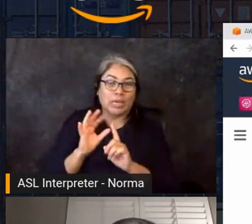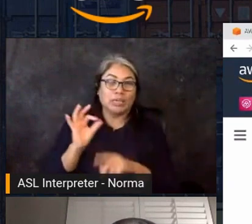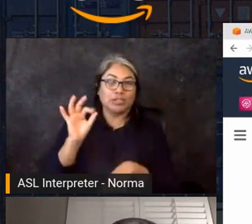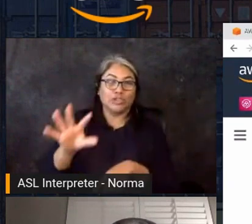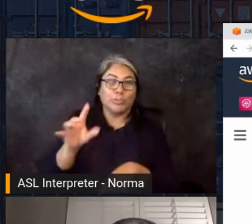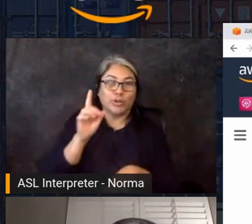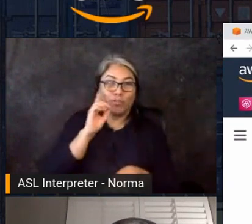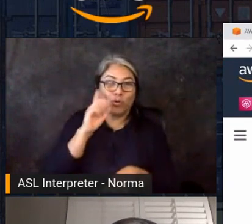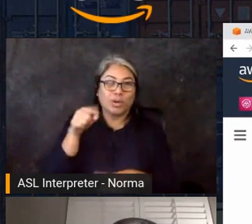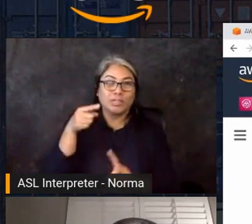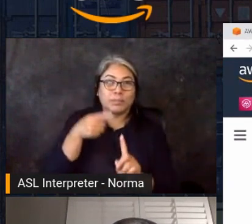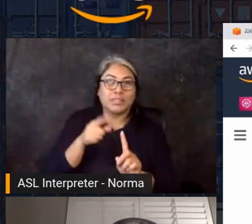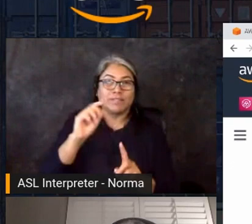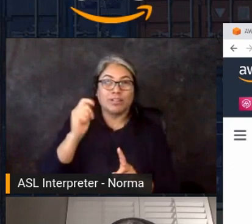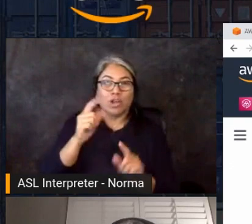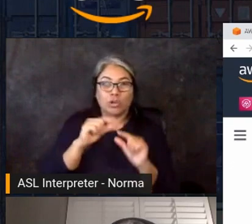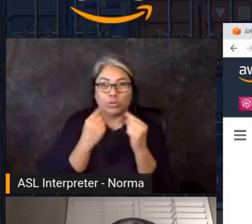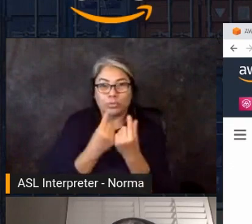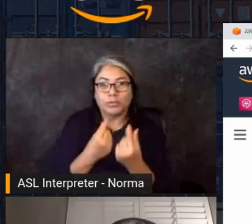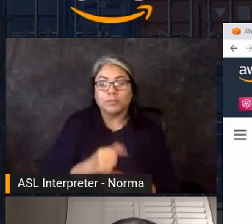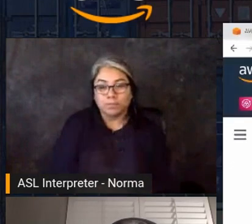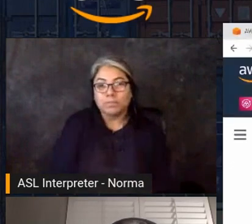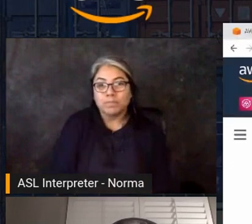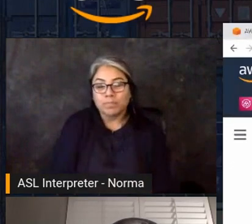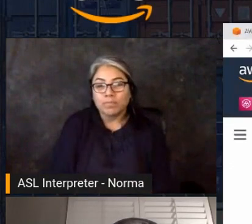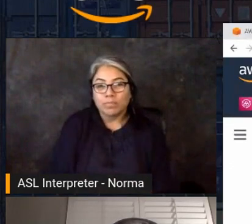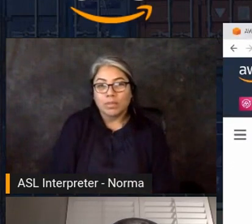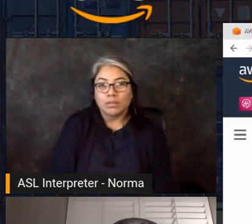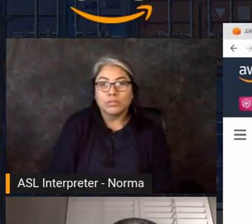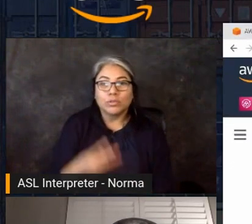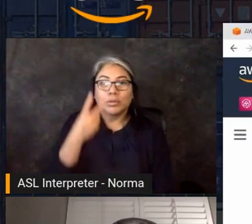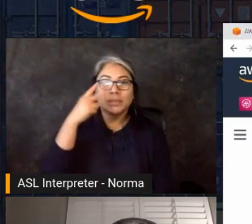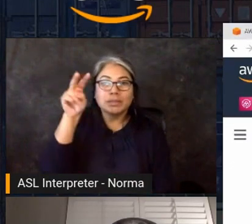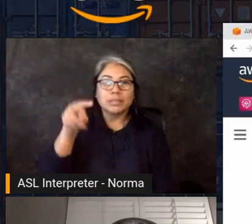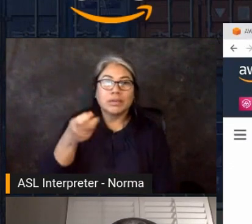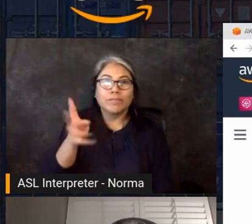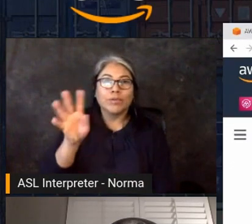group. Um, so let's take a look at a couple of these logs.